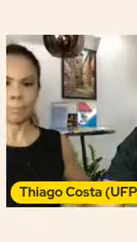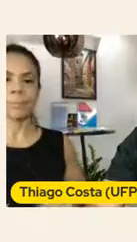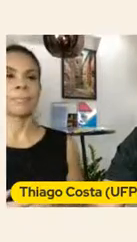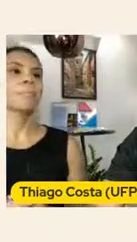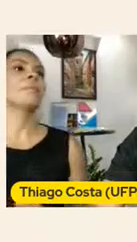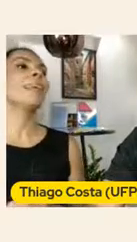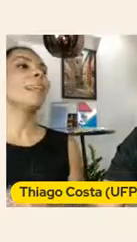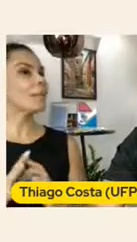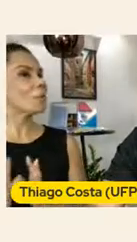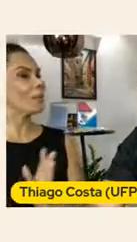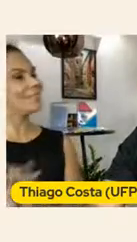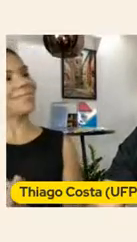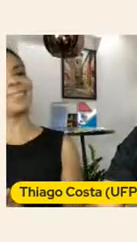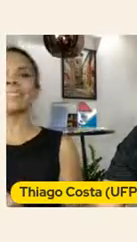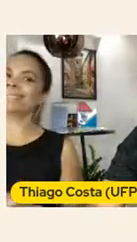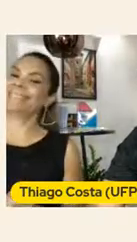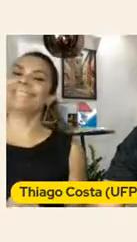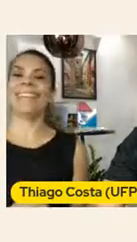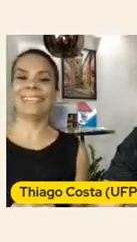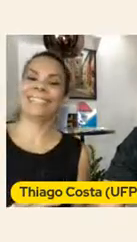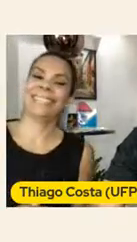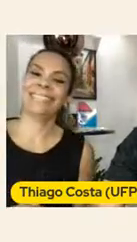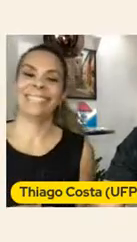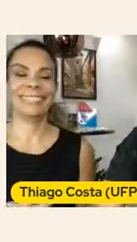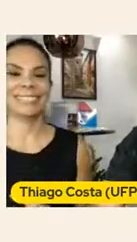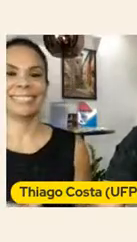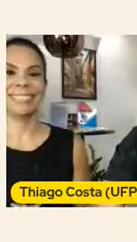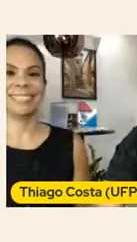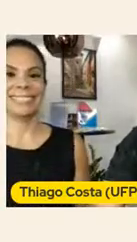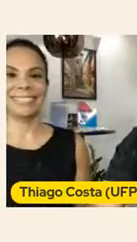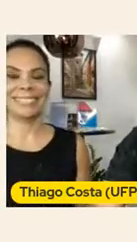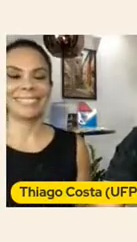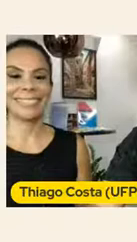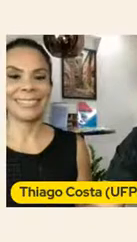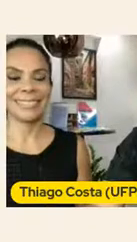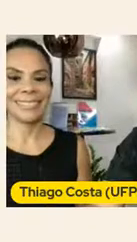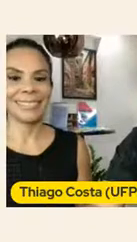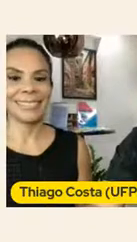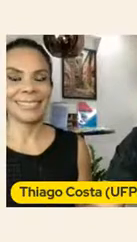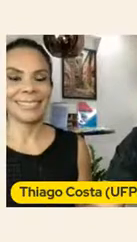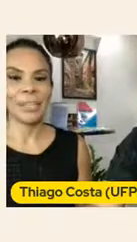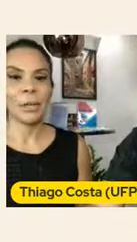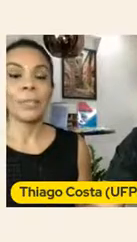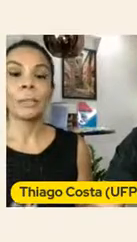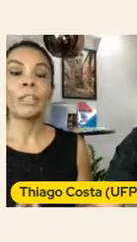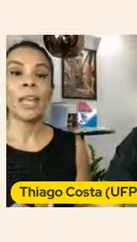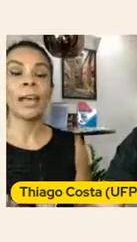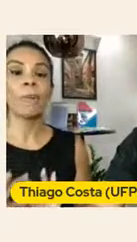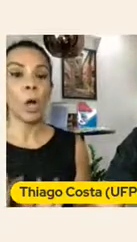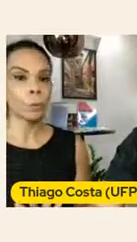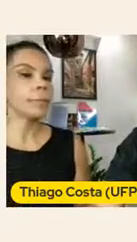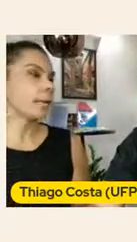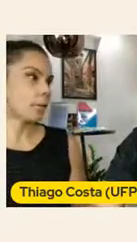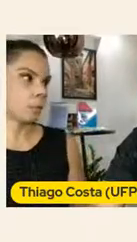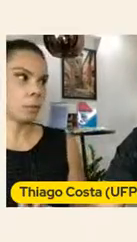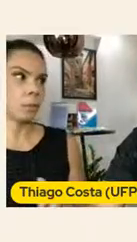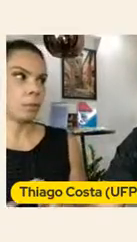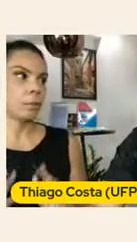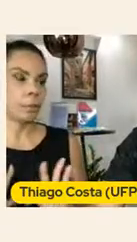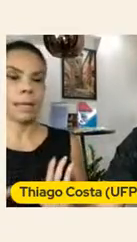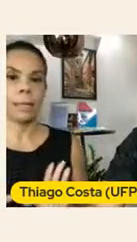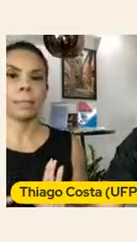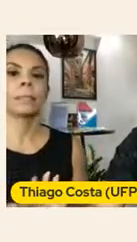be the lucky ones. The lucky ones, yeah. Yes. And so we are going to have all the